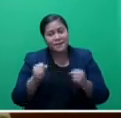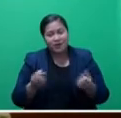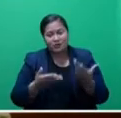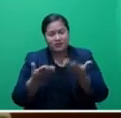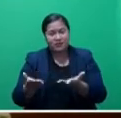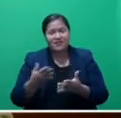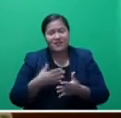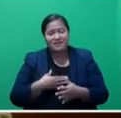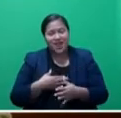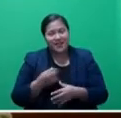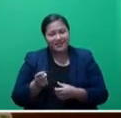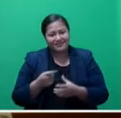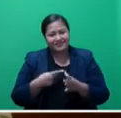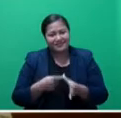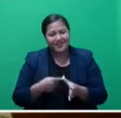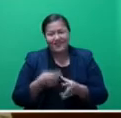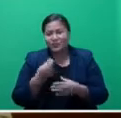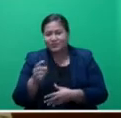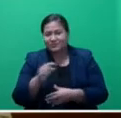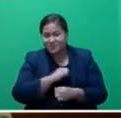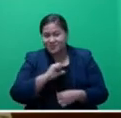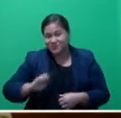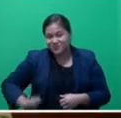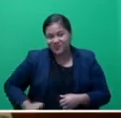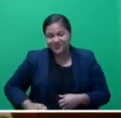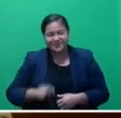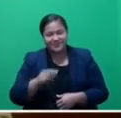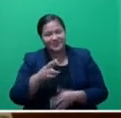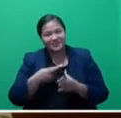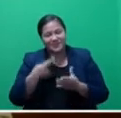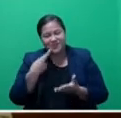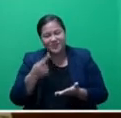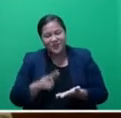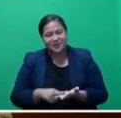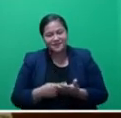Excellency's address since my election to this House.